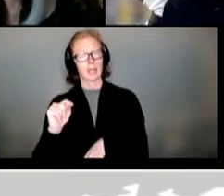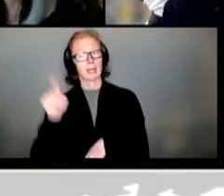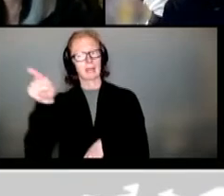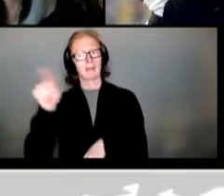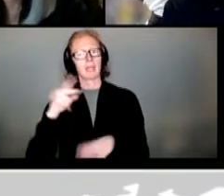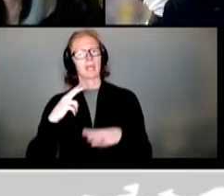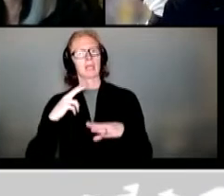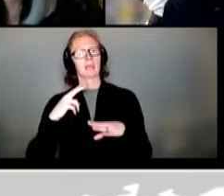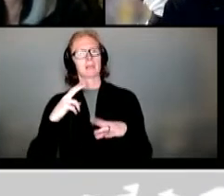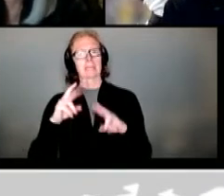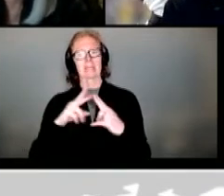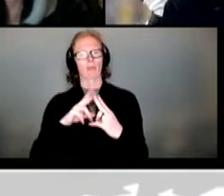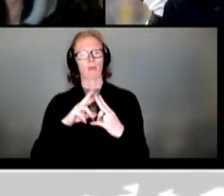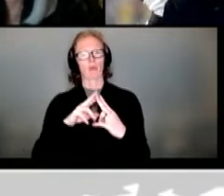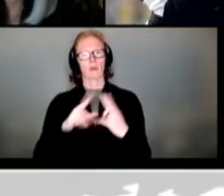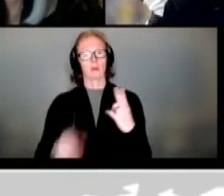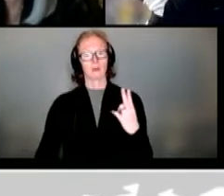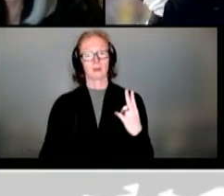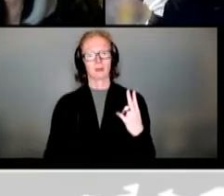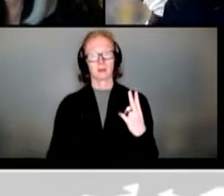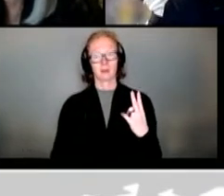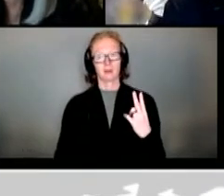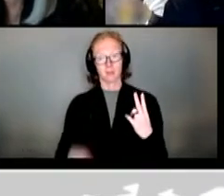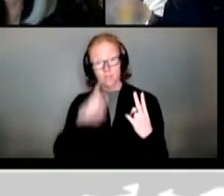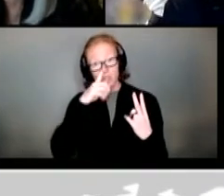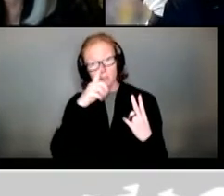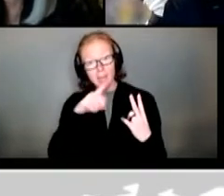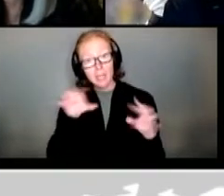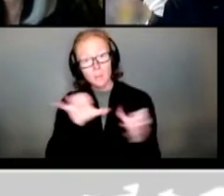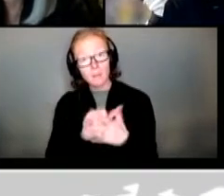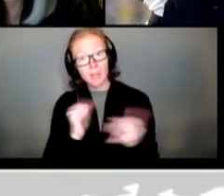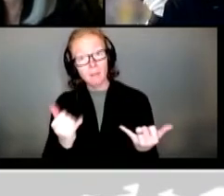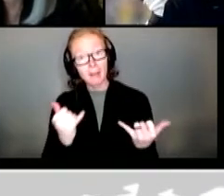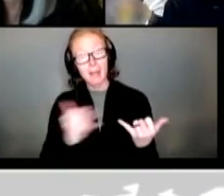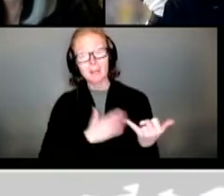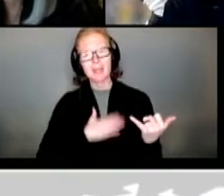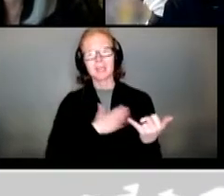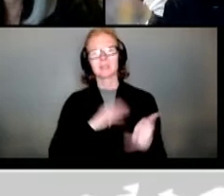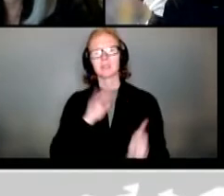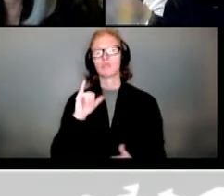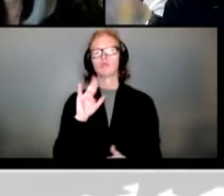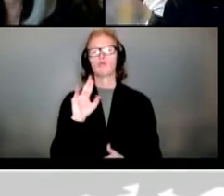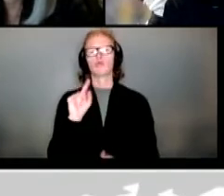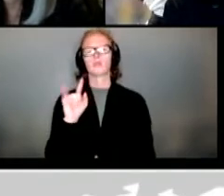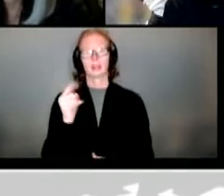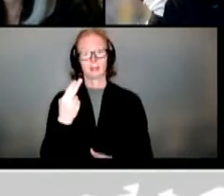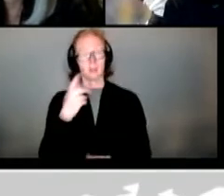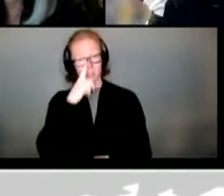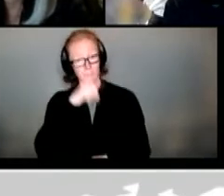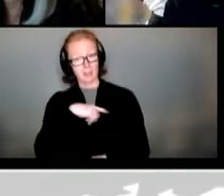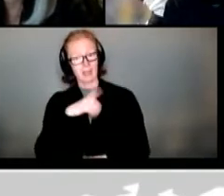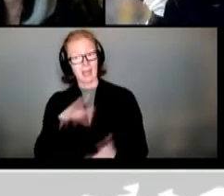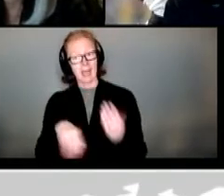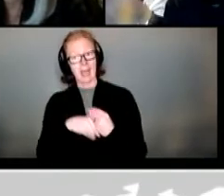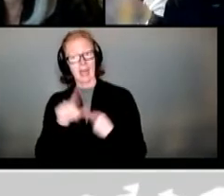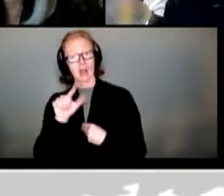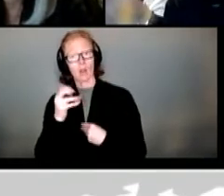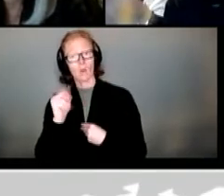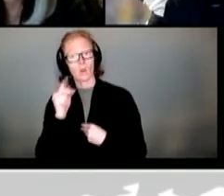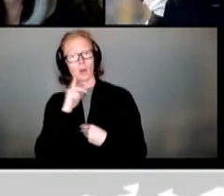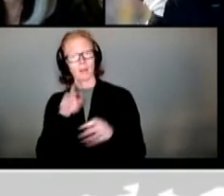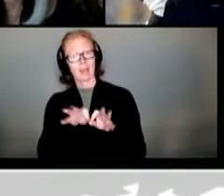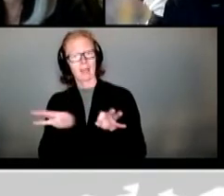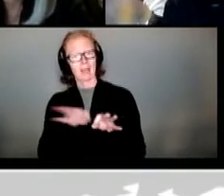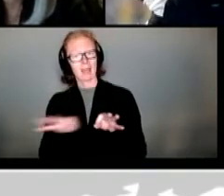viewed that way. Can you do that? Yes. And then Judith, are you able to make Lauren the captioner?